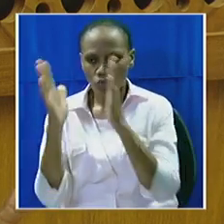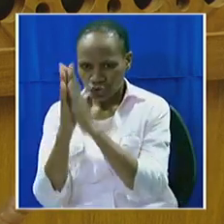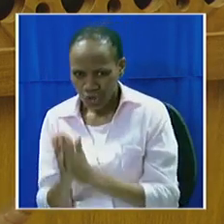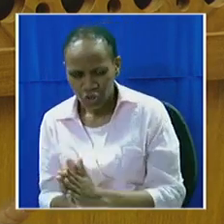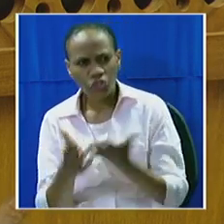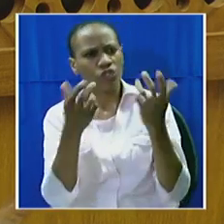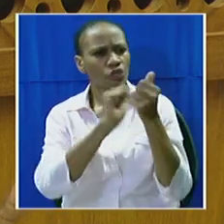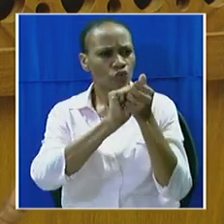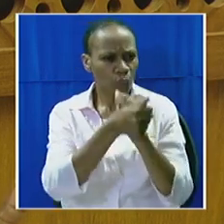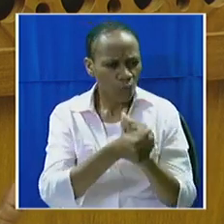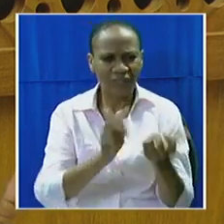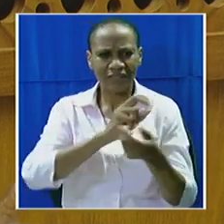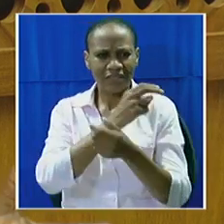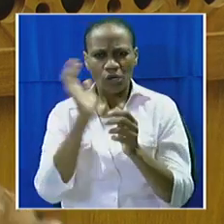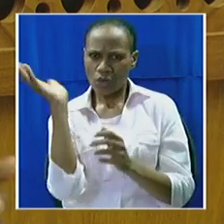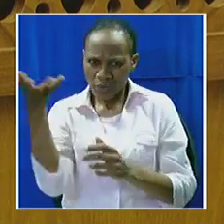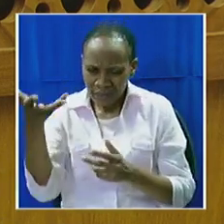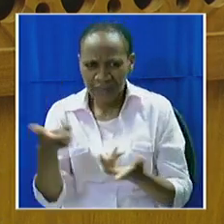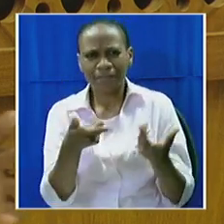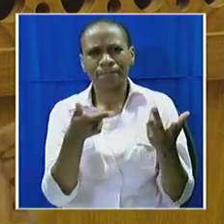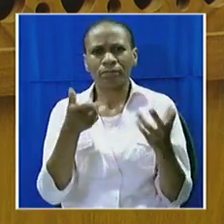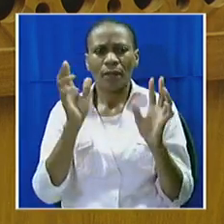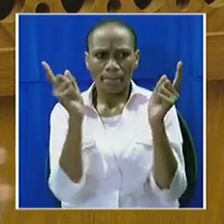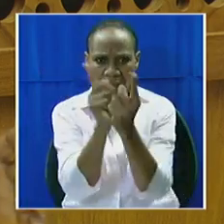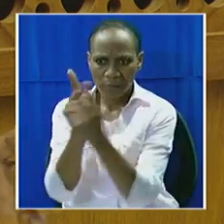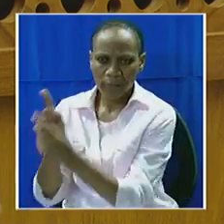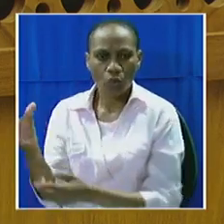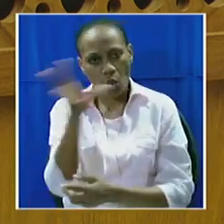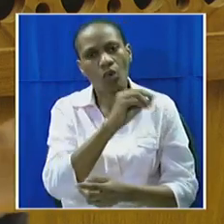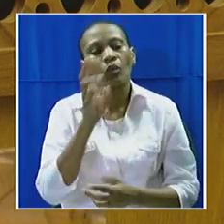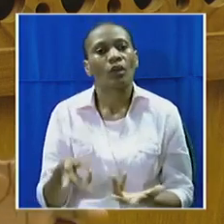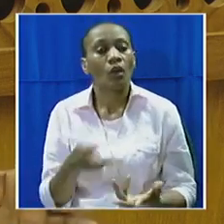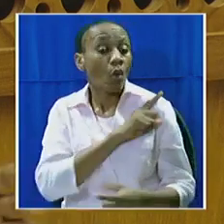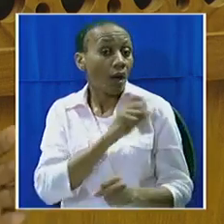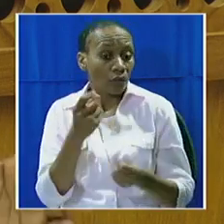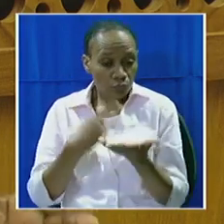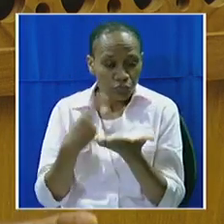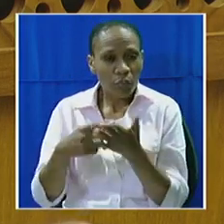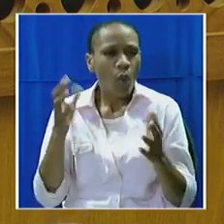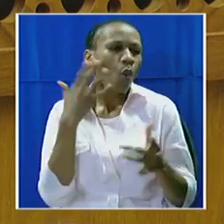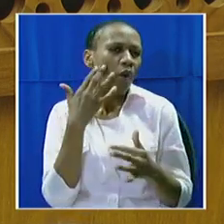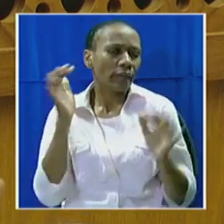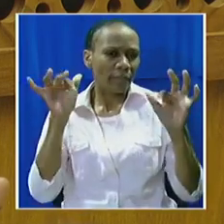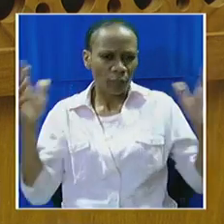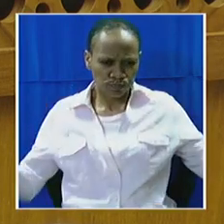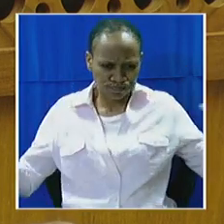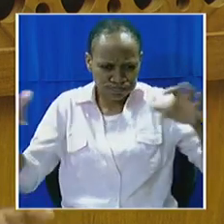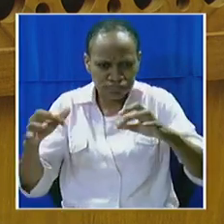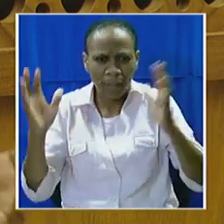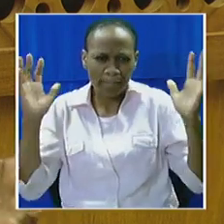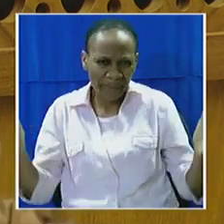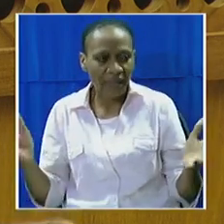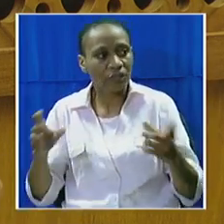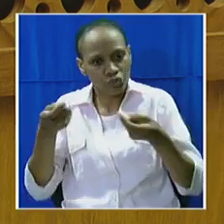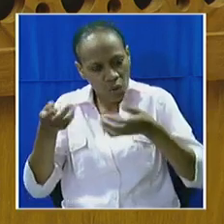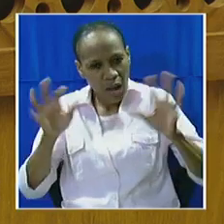sports bodies, hospitality industry, because we have to talk about how to approach large gatherings where the possibility of a spread might arise.